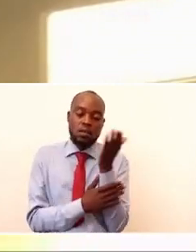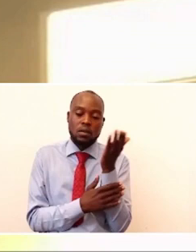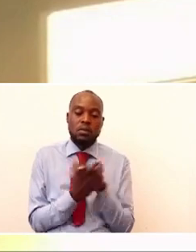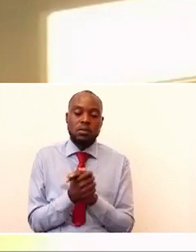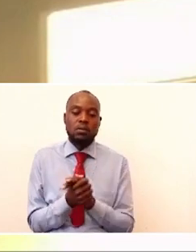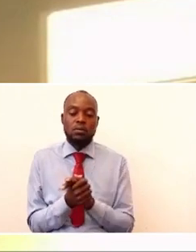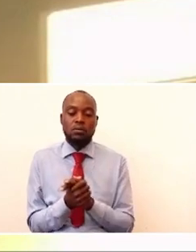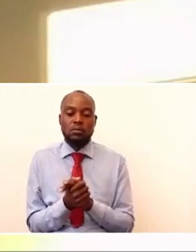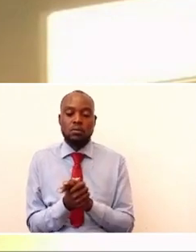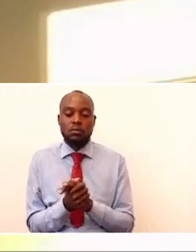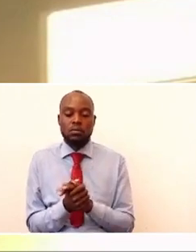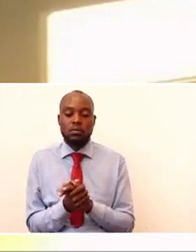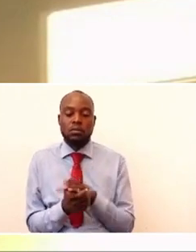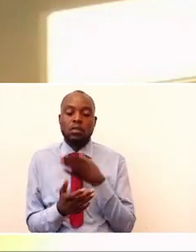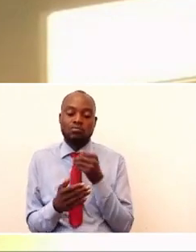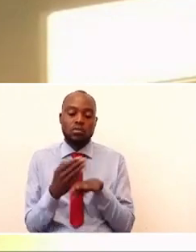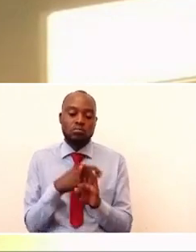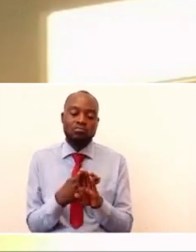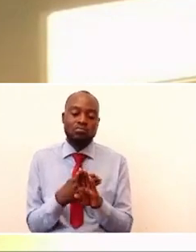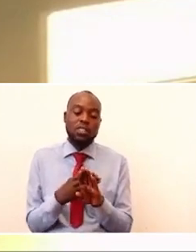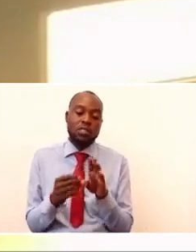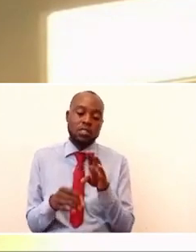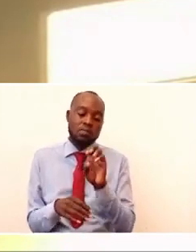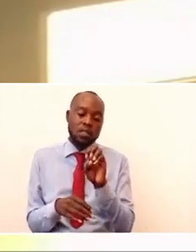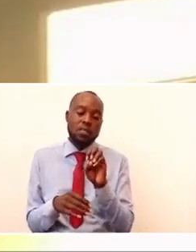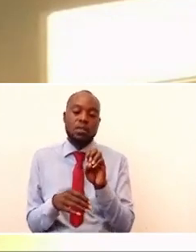within country and global cooperation to develop that.